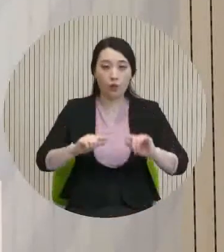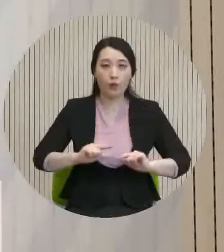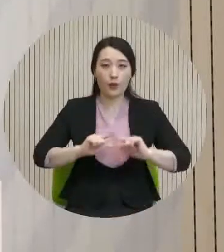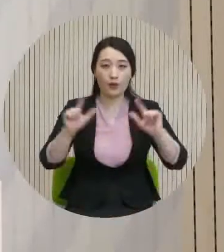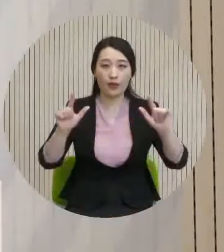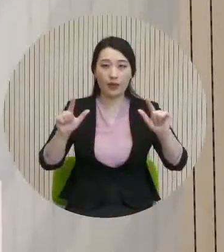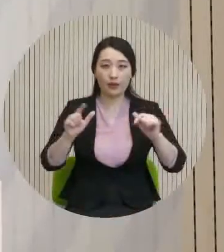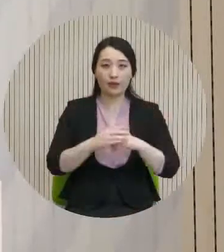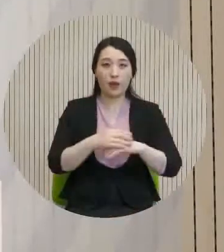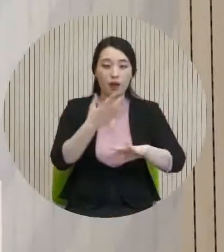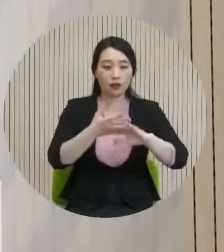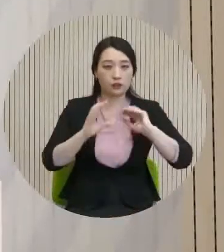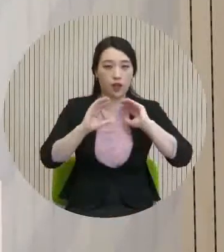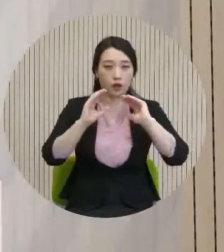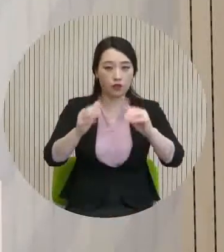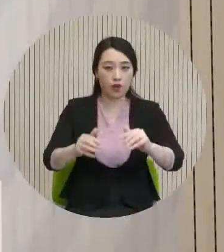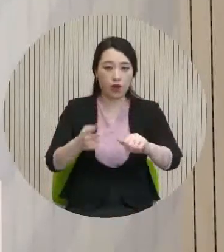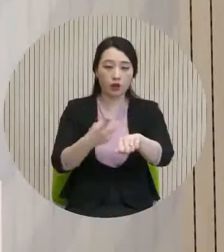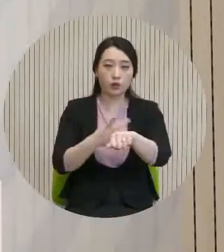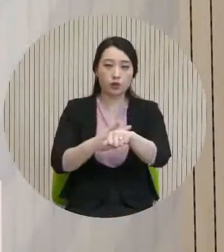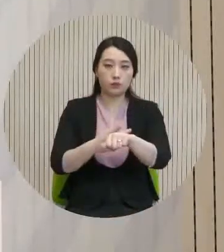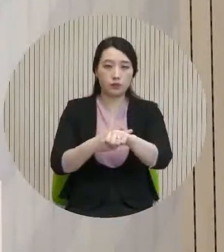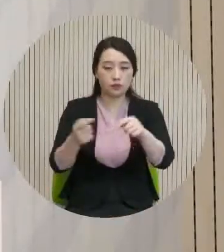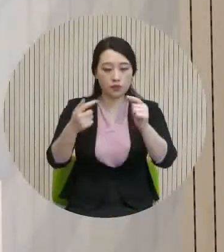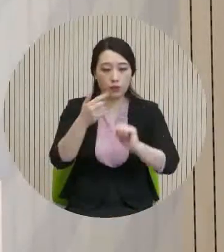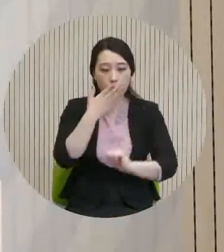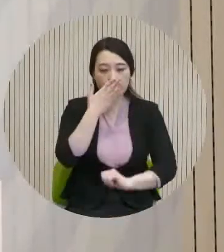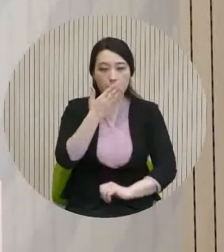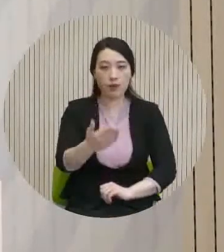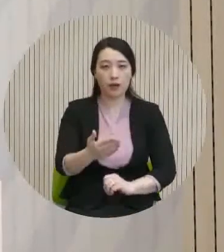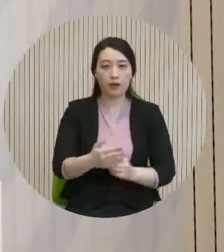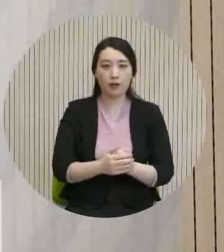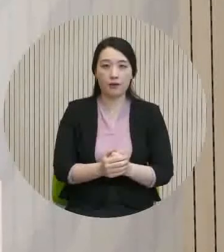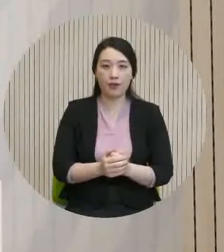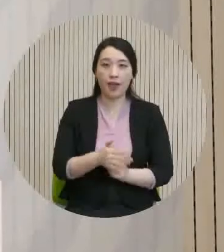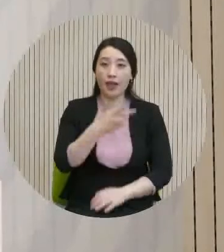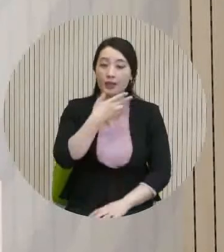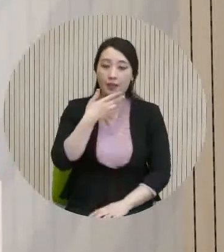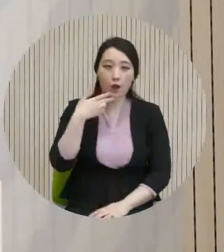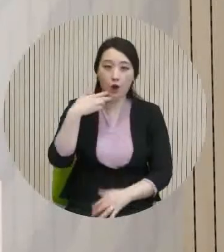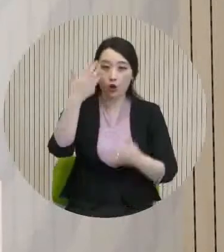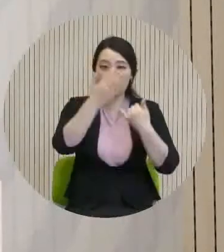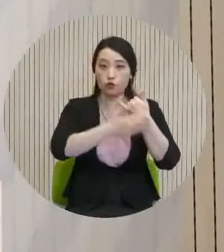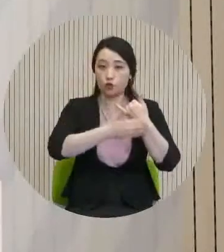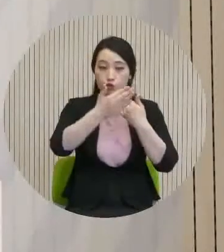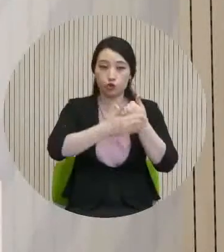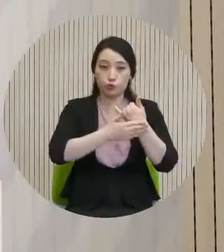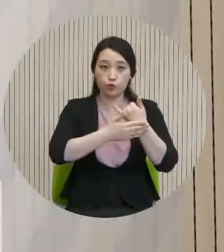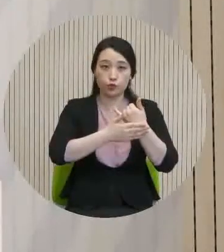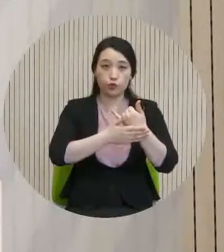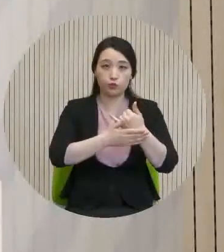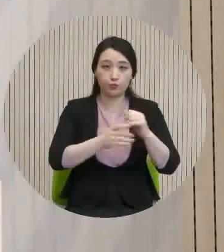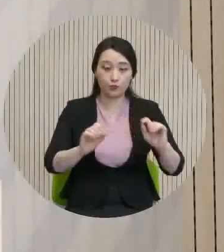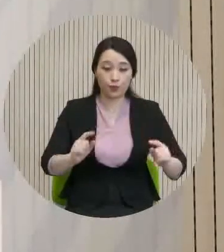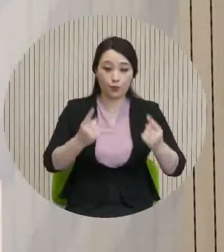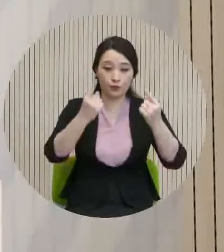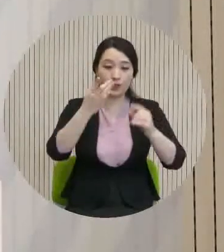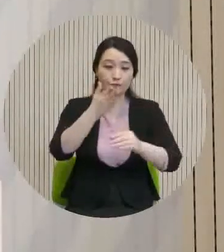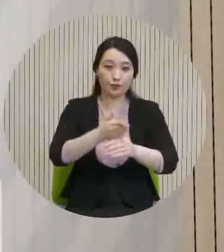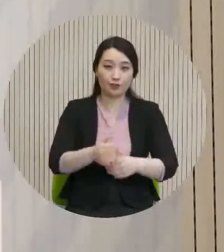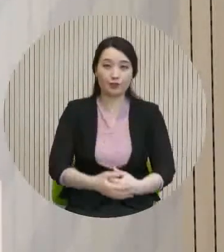Starting from this year, we have opened a YouTube channel in English for overseas librarians